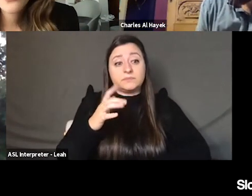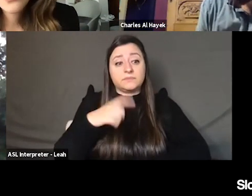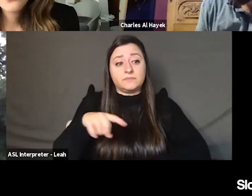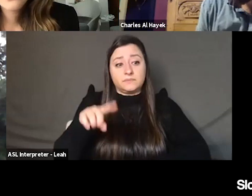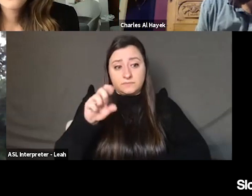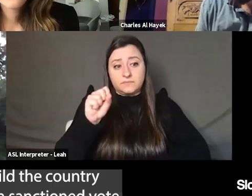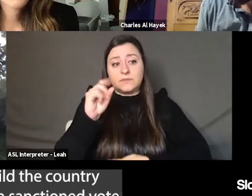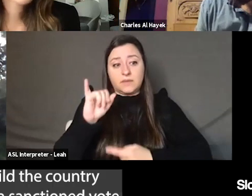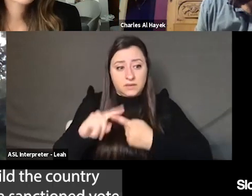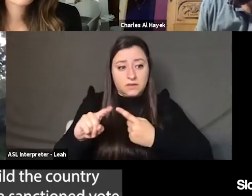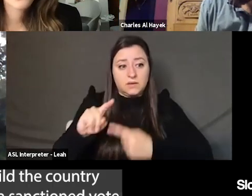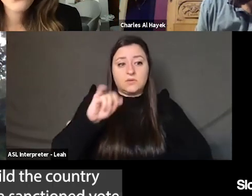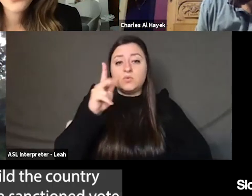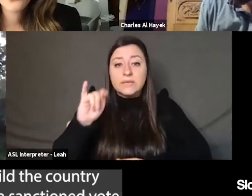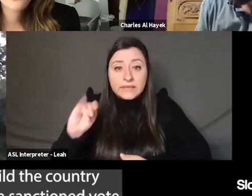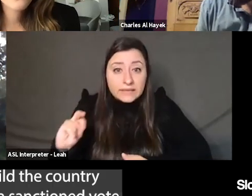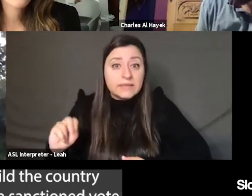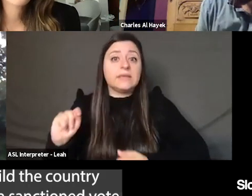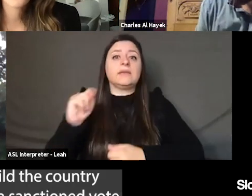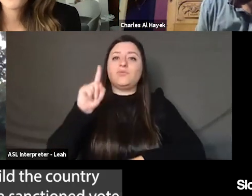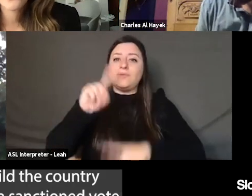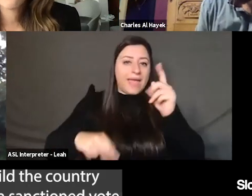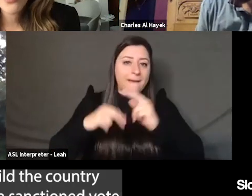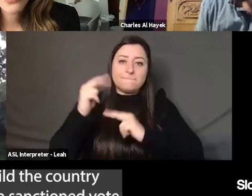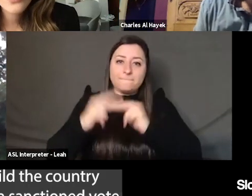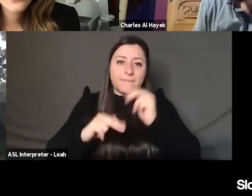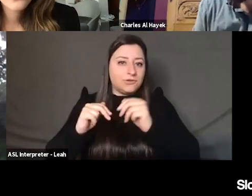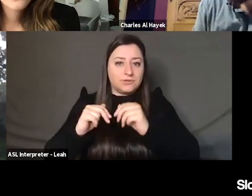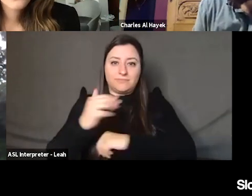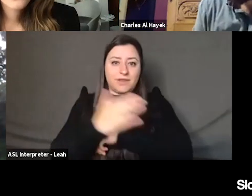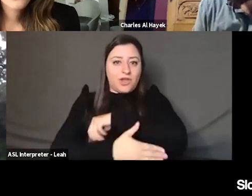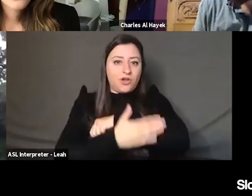enough. You can't build a country on the basis of a sanctioned vote.